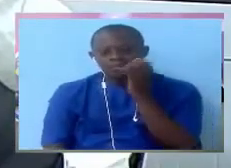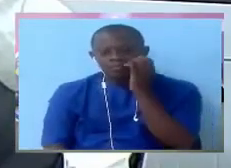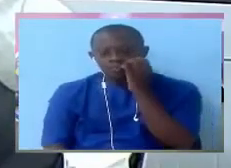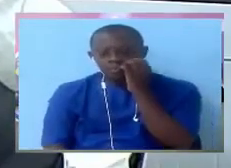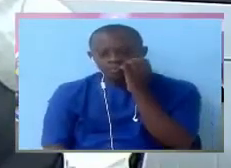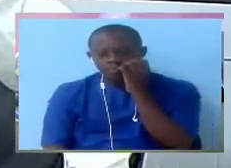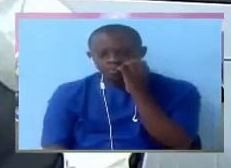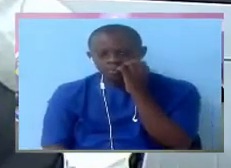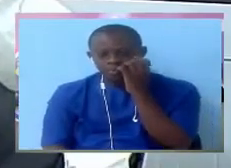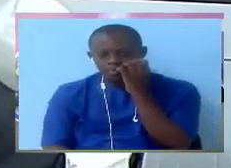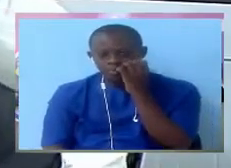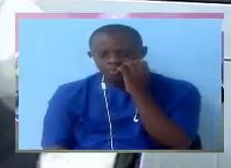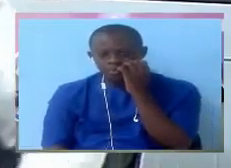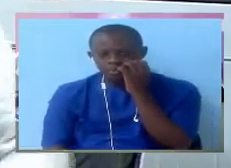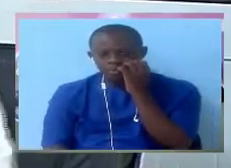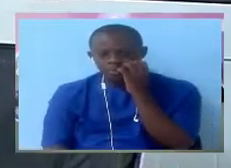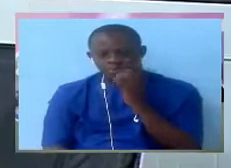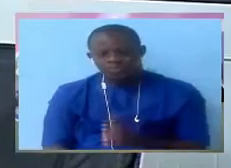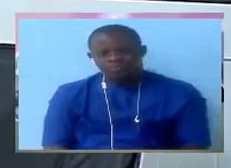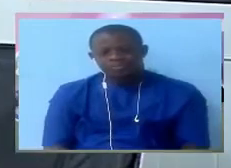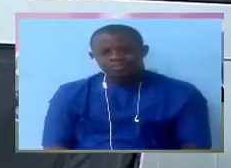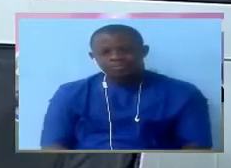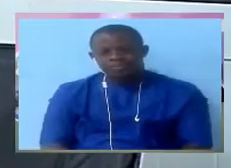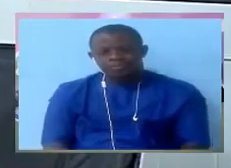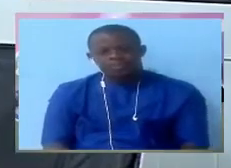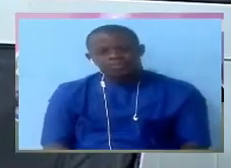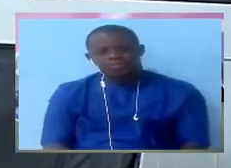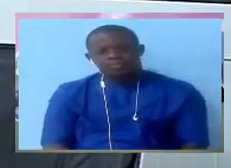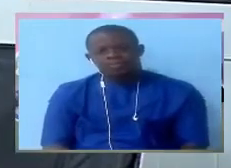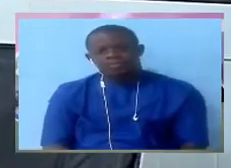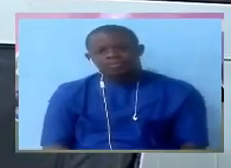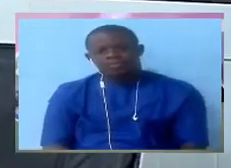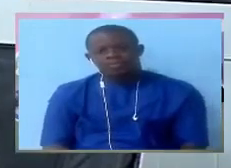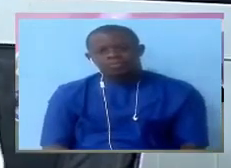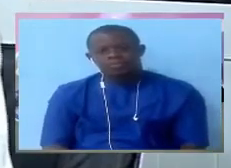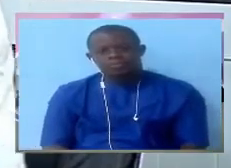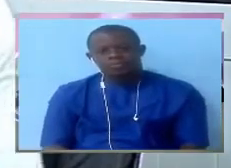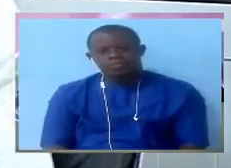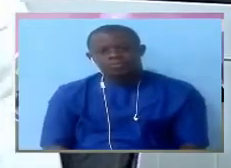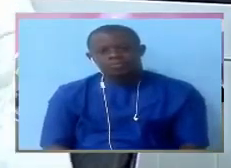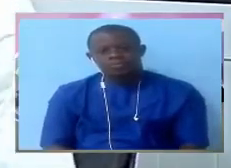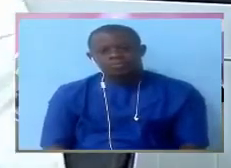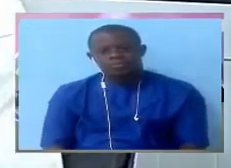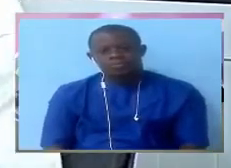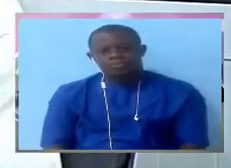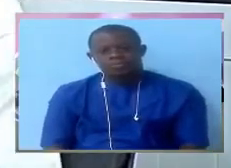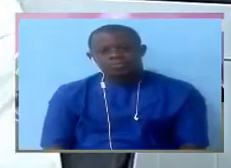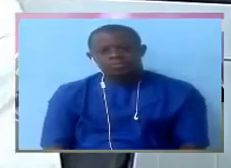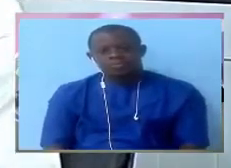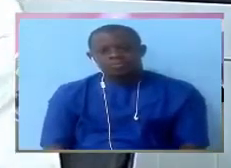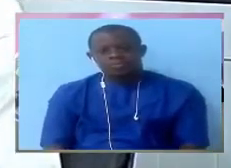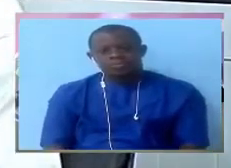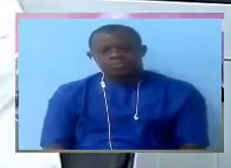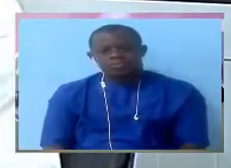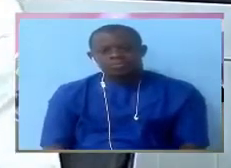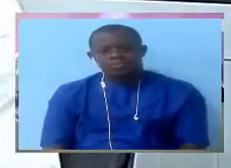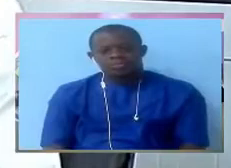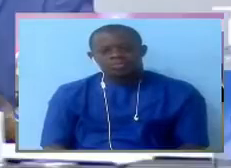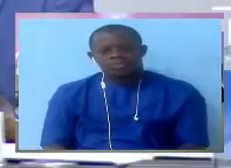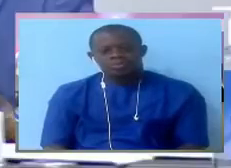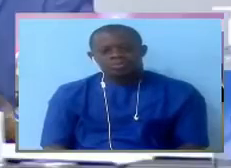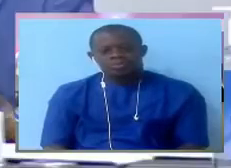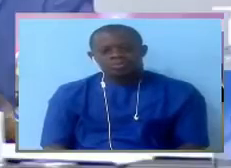times of emergency. But later, our senior officers had decided against that policy, and so we